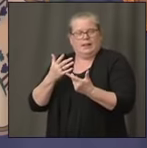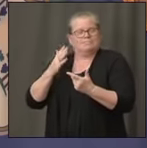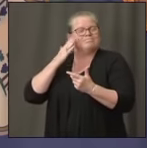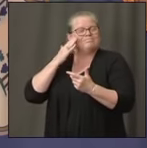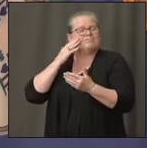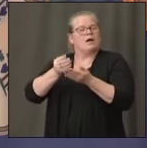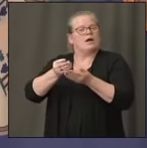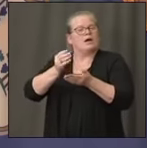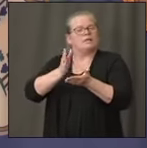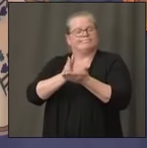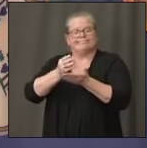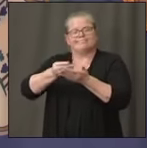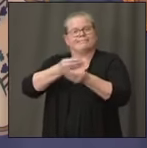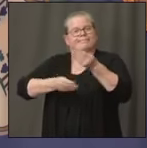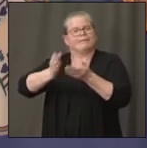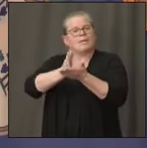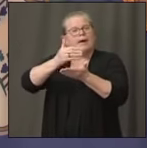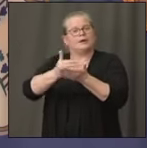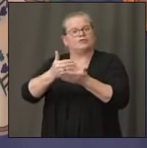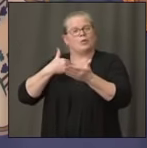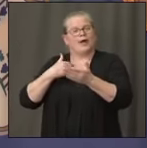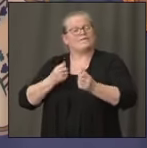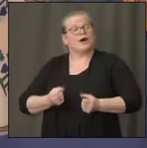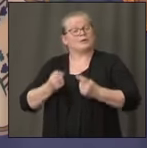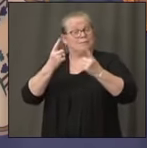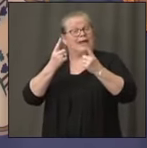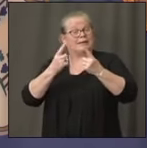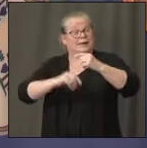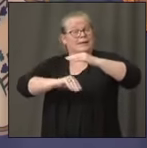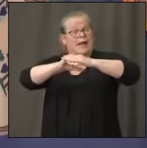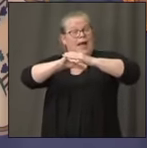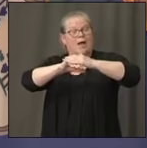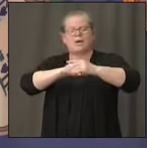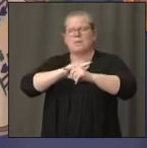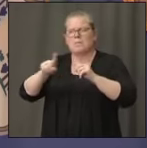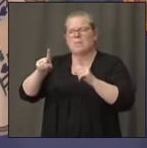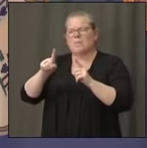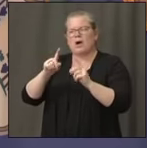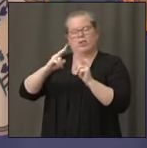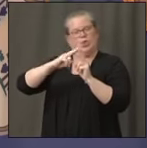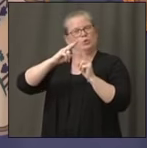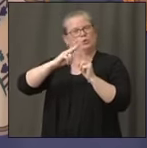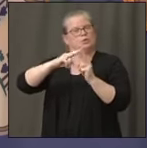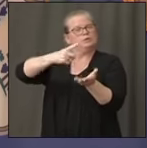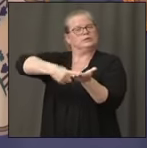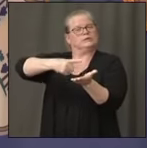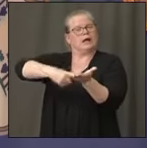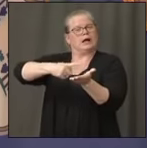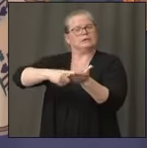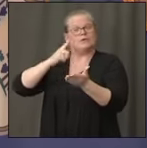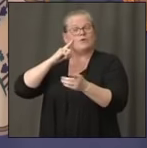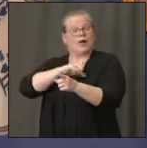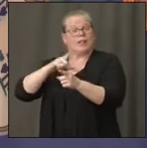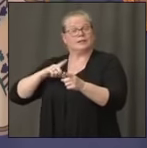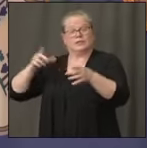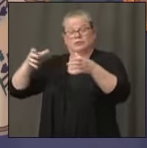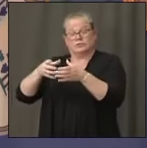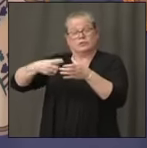I think what we've got on the plate right now in terms of accountability and voting will not have a fiscal impact, and we can get that done soon.